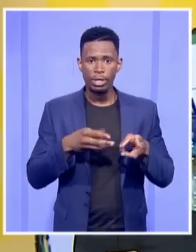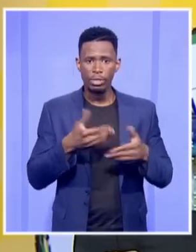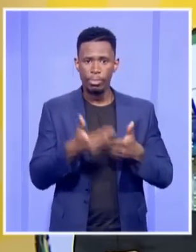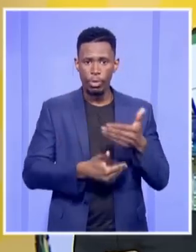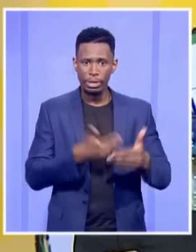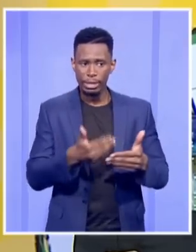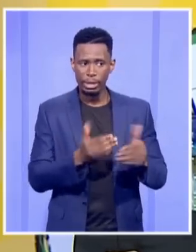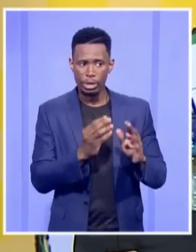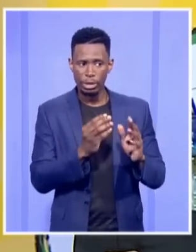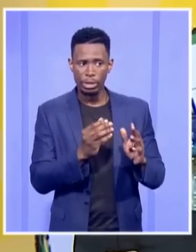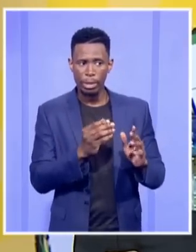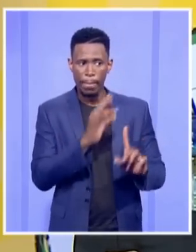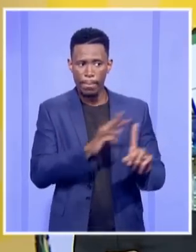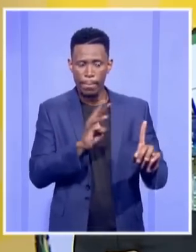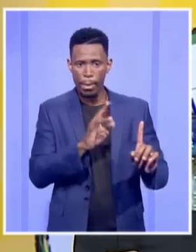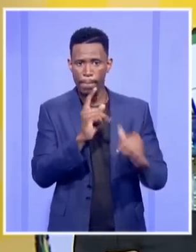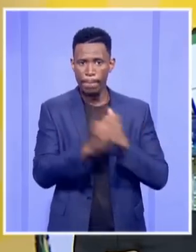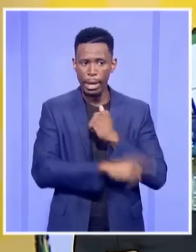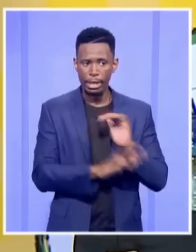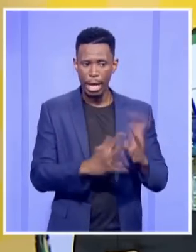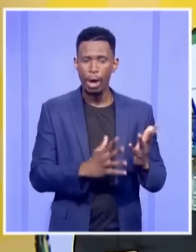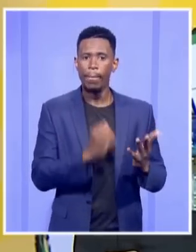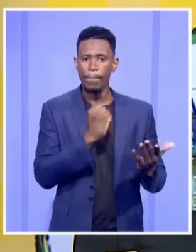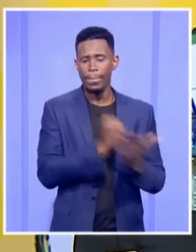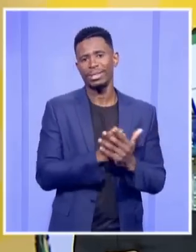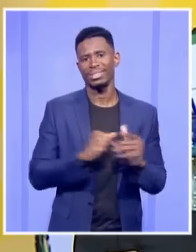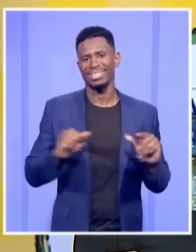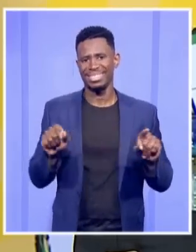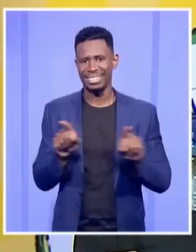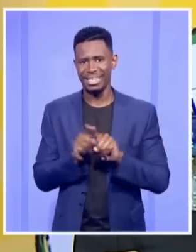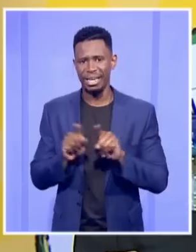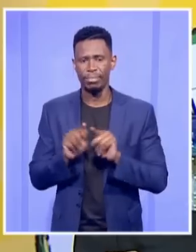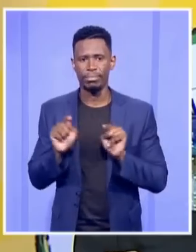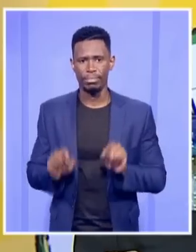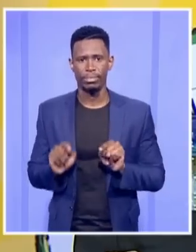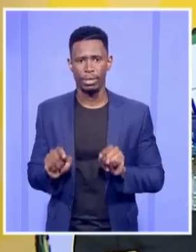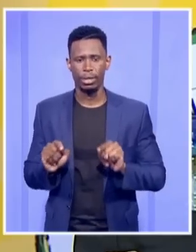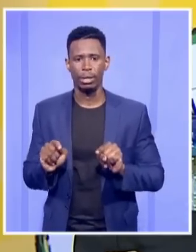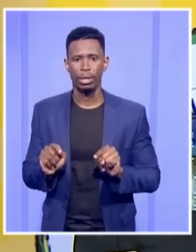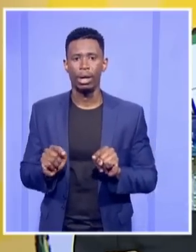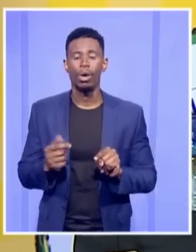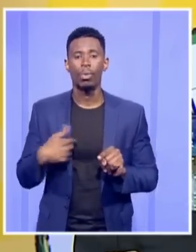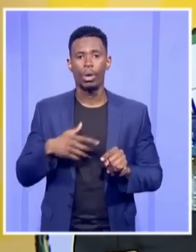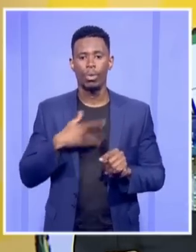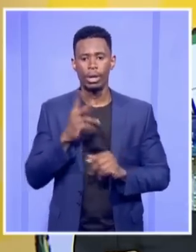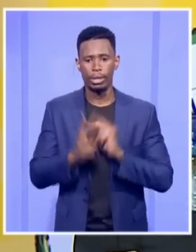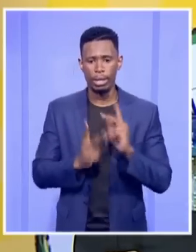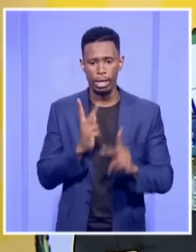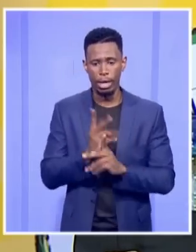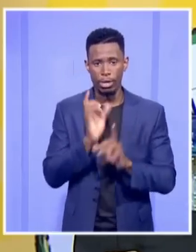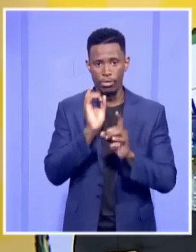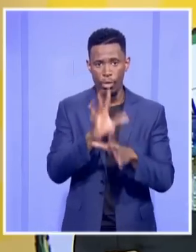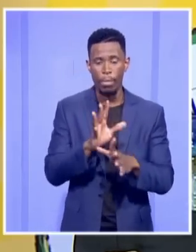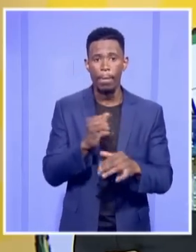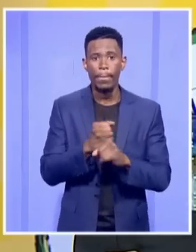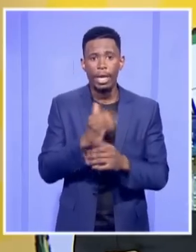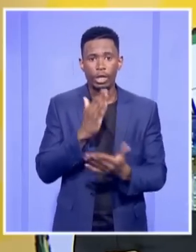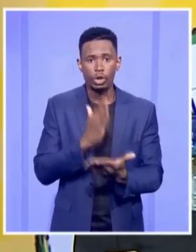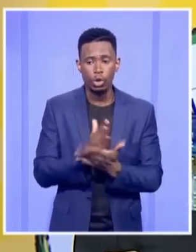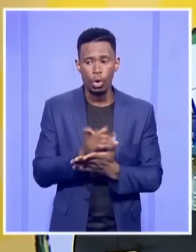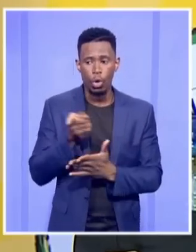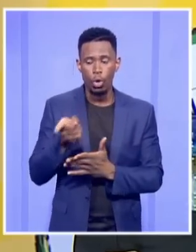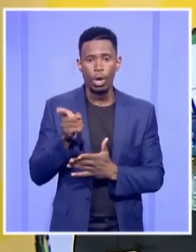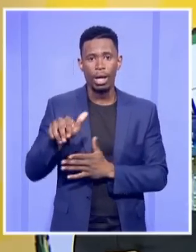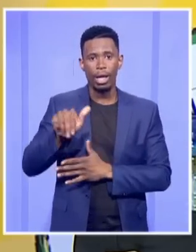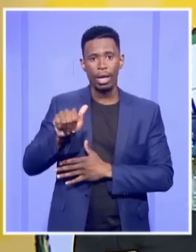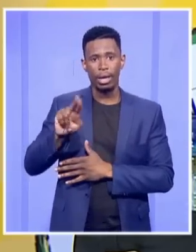We need to remind our members and structures that towing the party line once more is important to the overall unity of